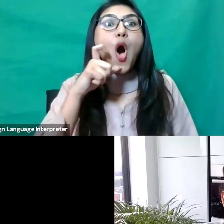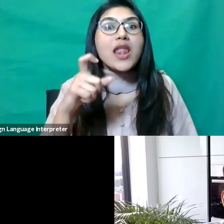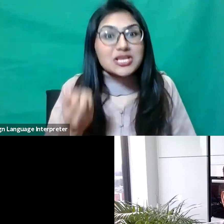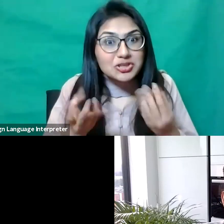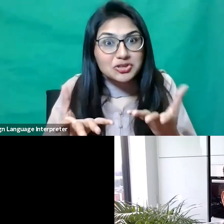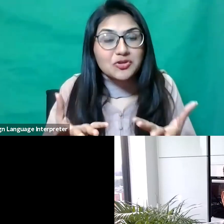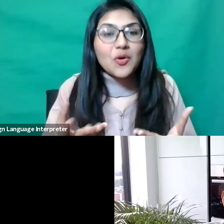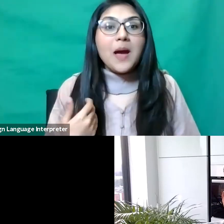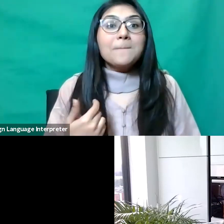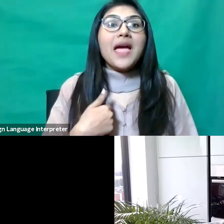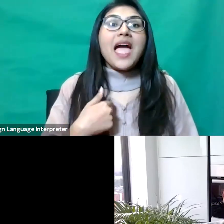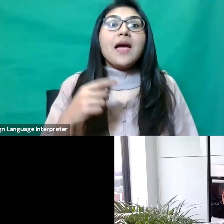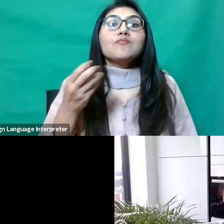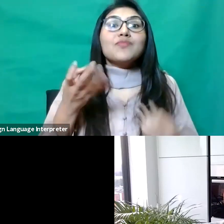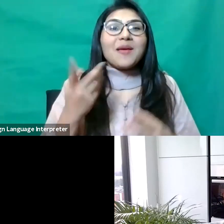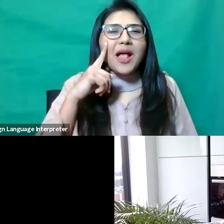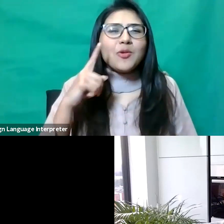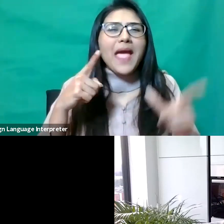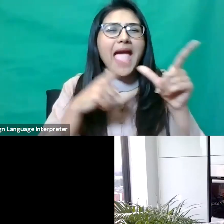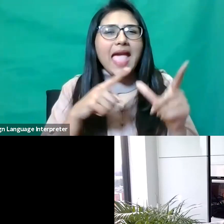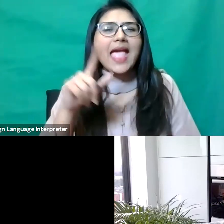year of my A-levels, and